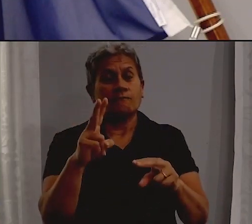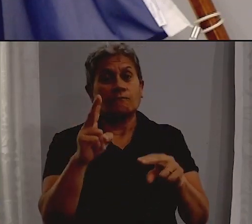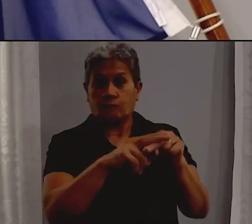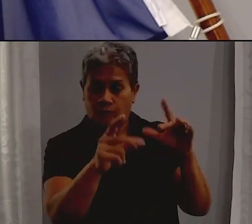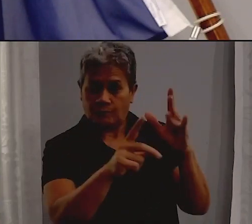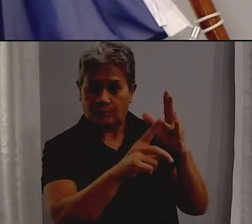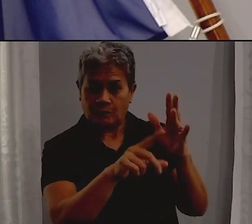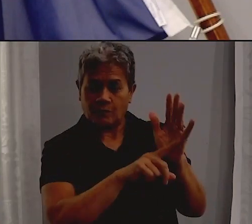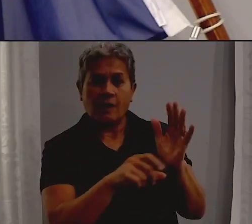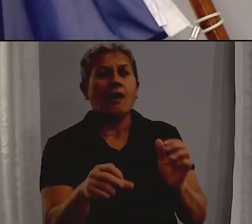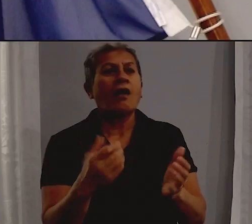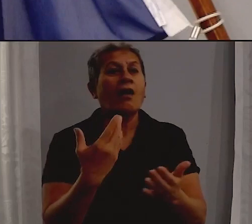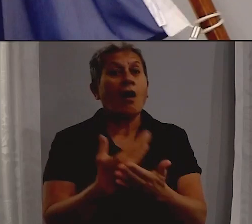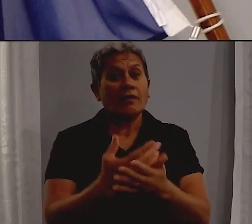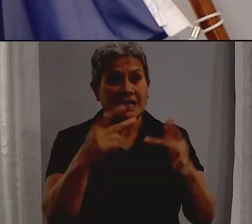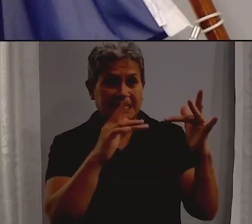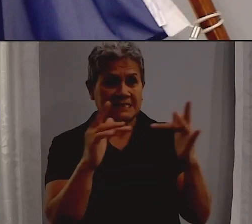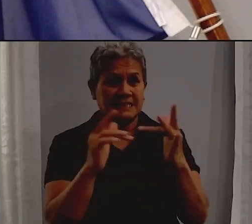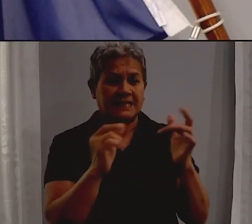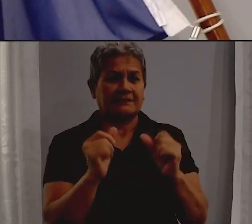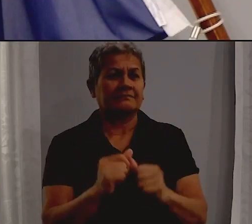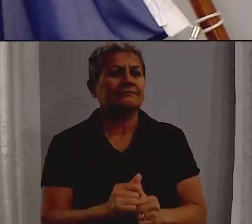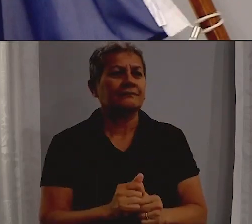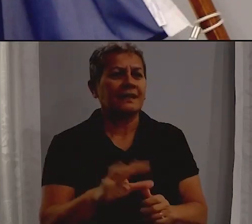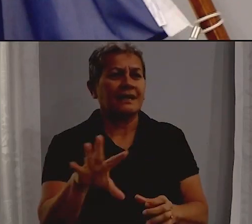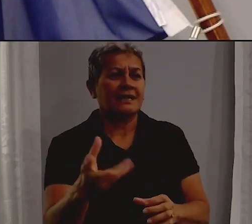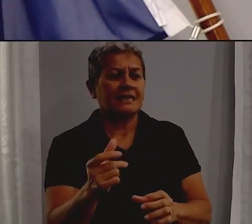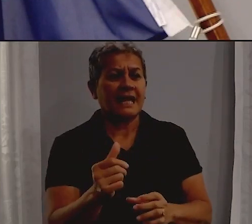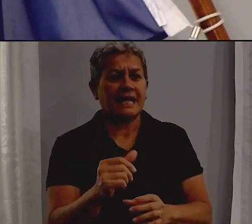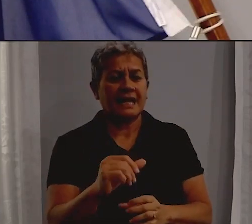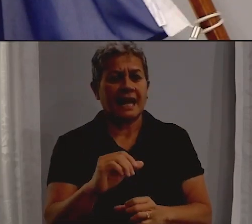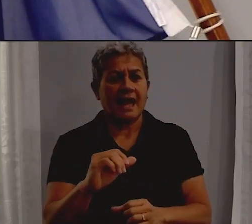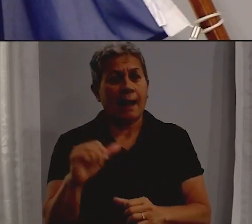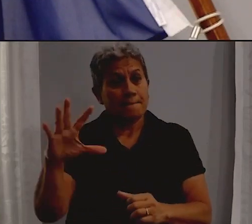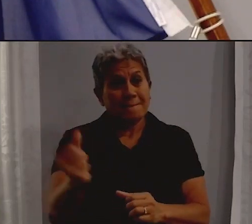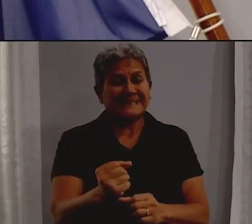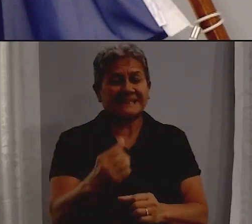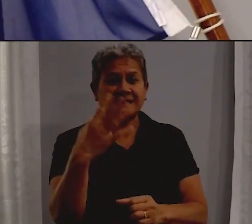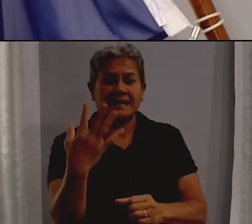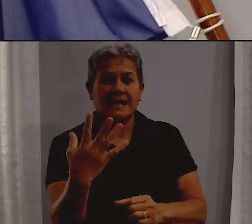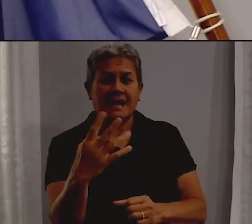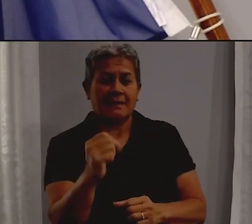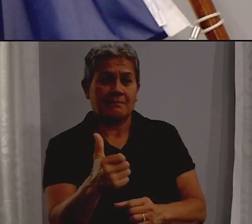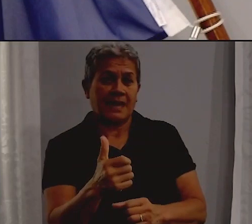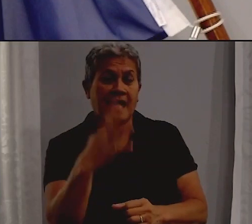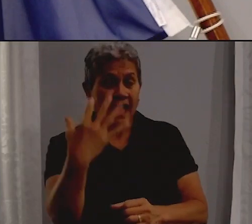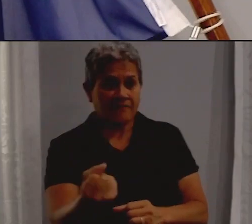of departure, and they must have been in New Zealand for at least 10 days prior to entry into the Cook